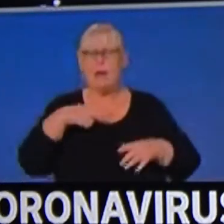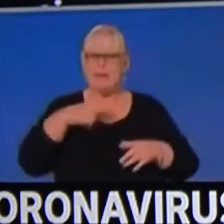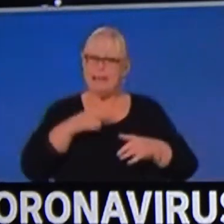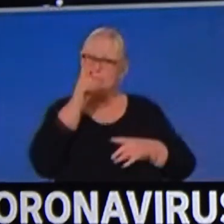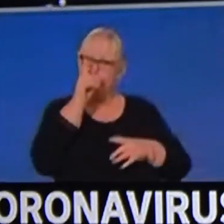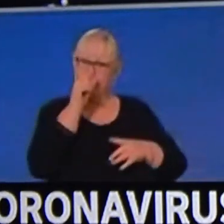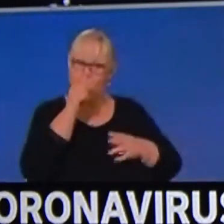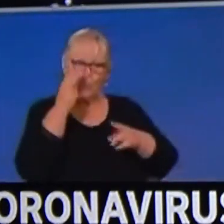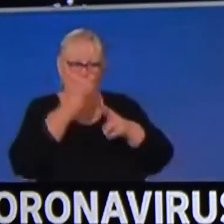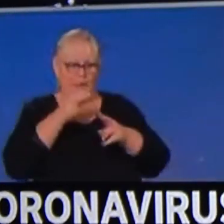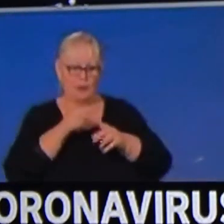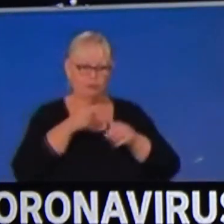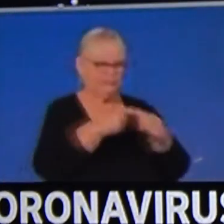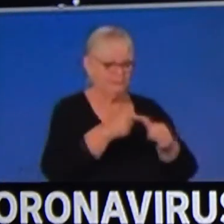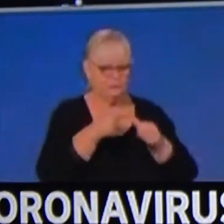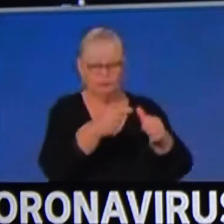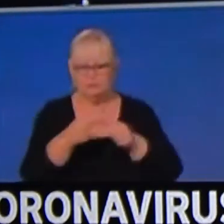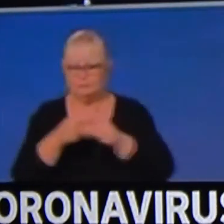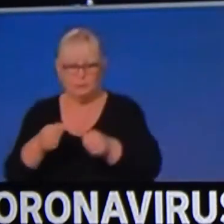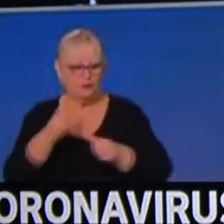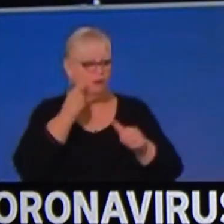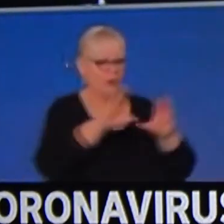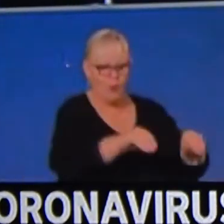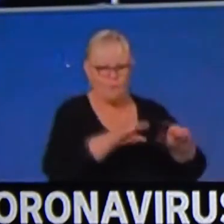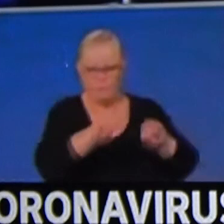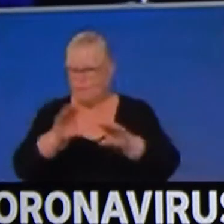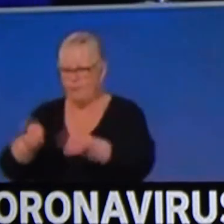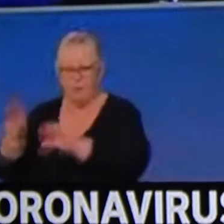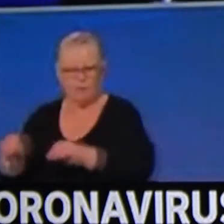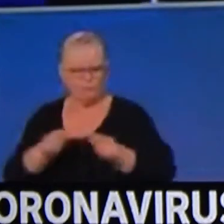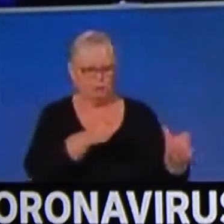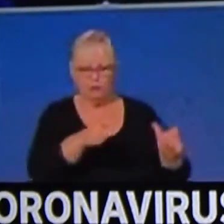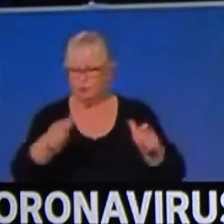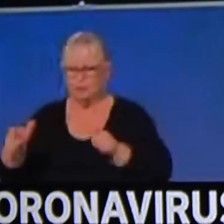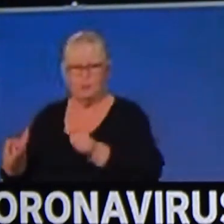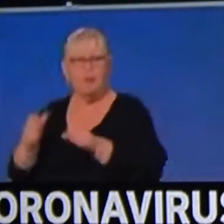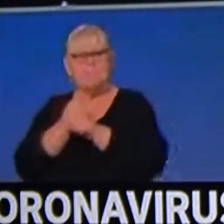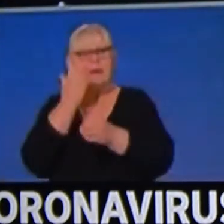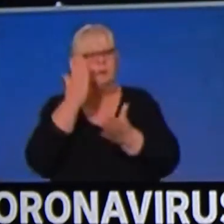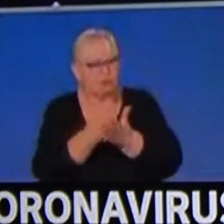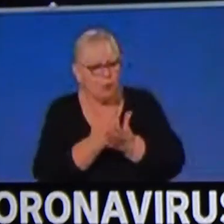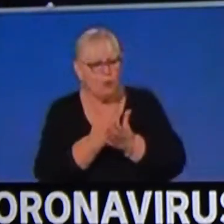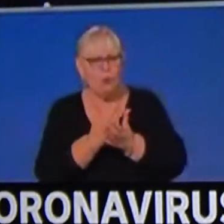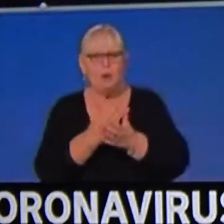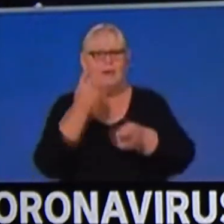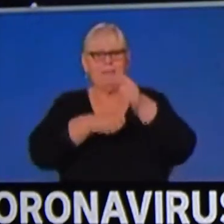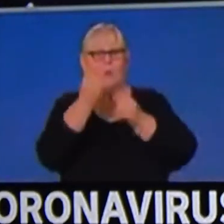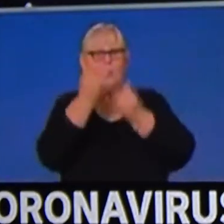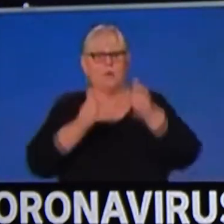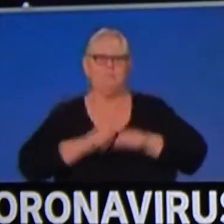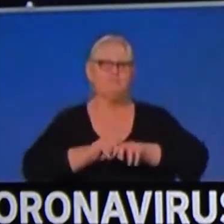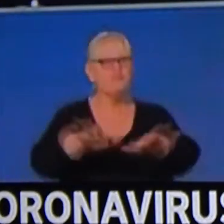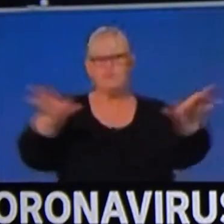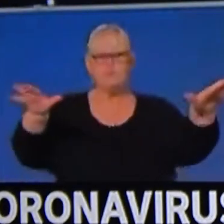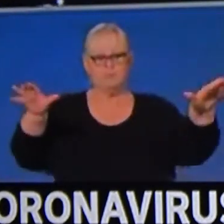ability to move very fast to be able to lock down an outbreak where it occurs and to ensure that it does not transmit more broadly within